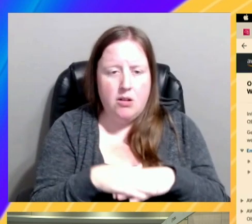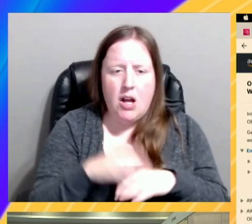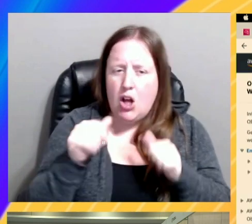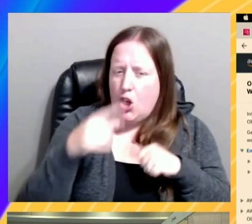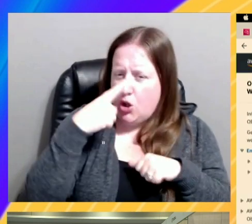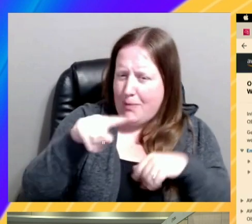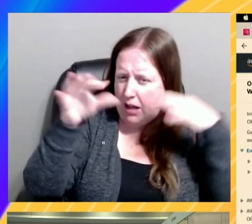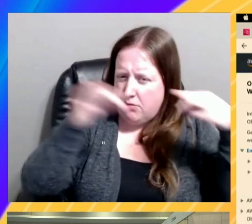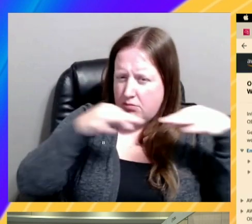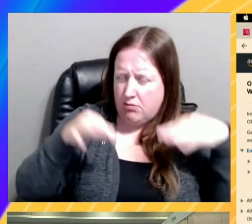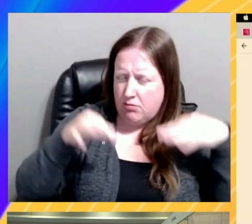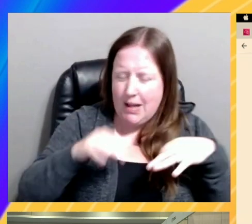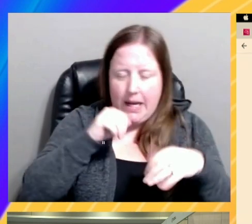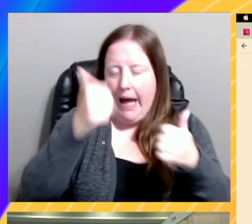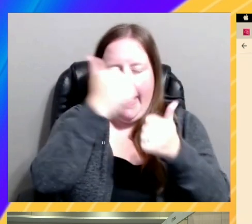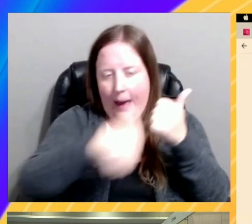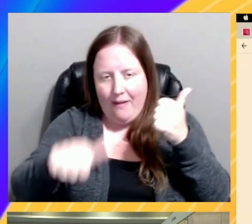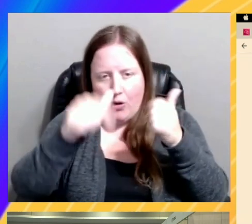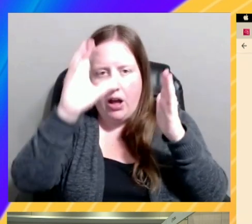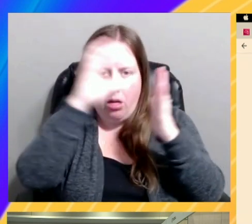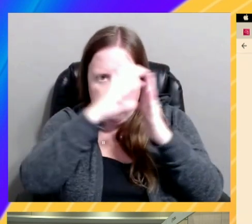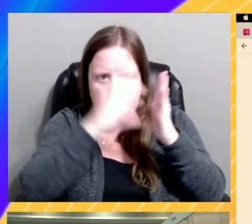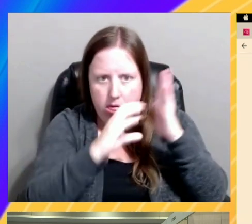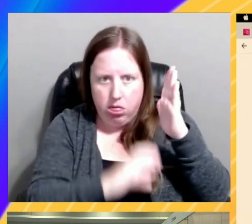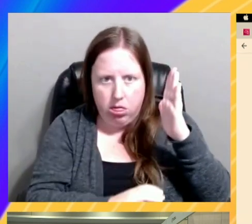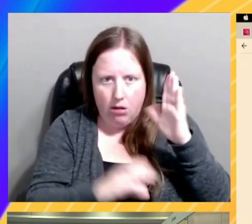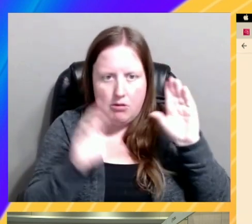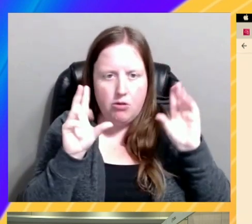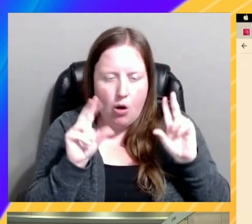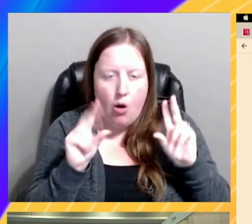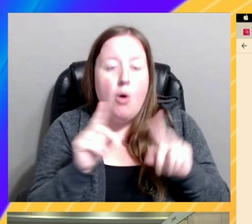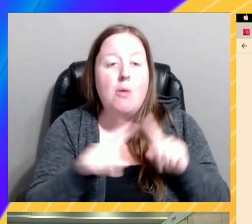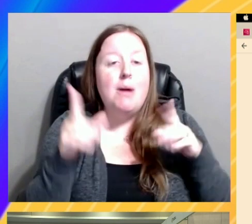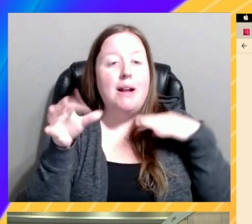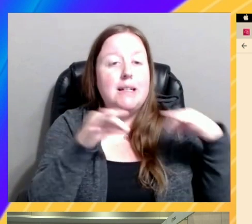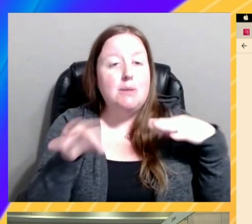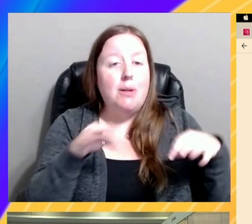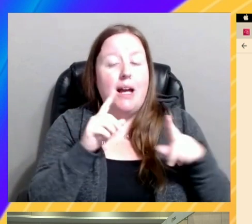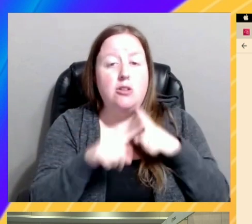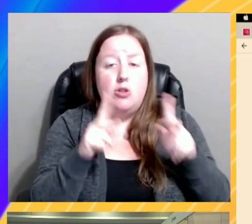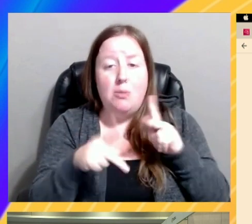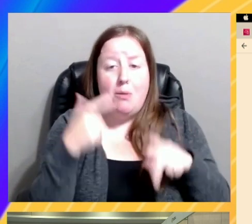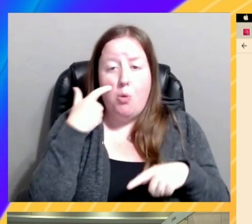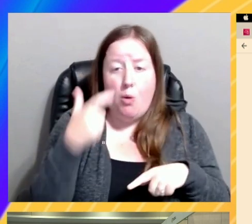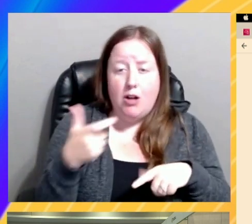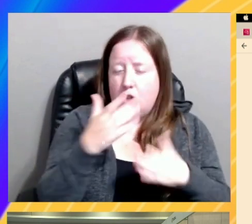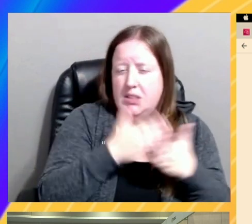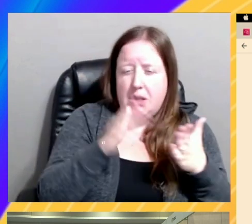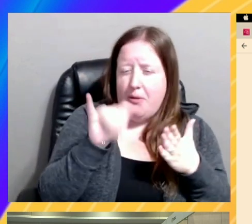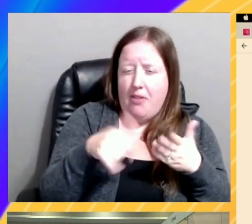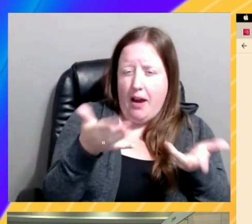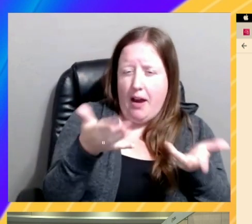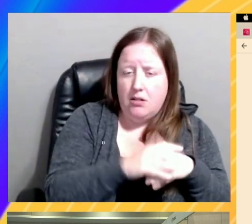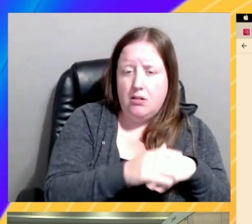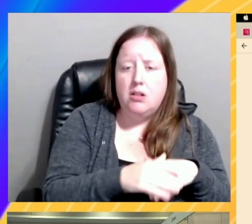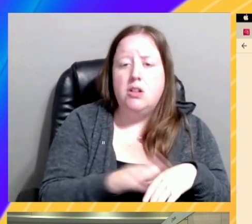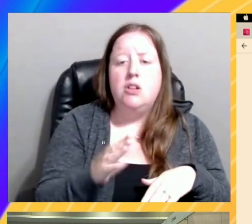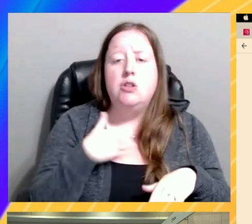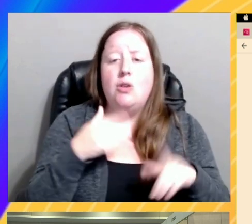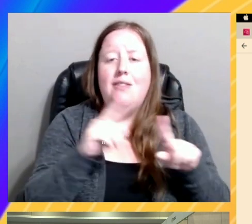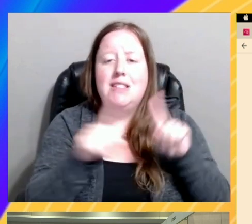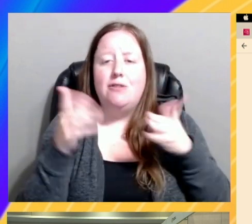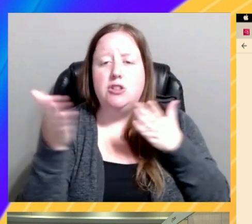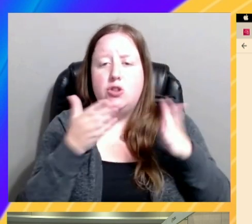not every single piece of this diagram, but just explain to the viewers what some of this stuff is? Yeah, so there's different services running. So there's a